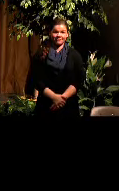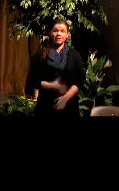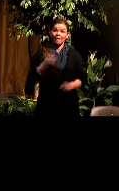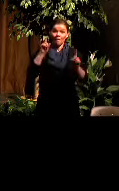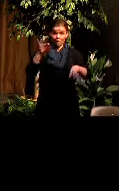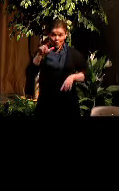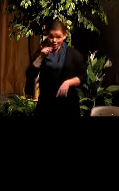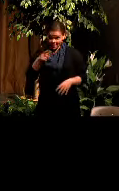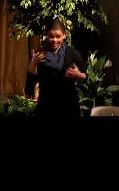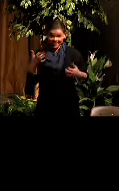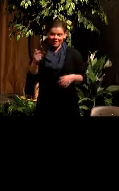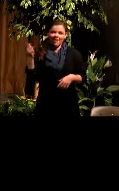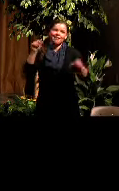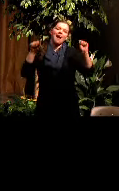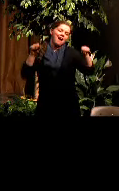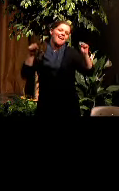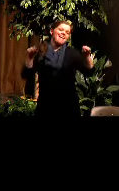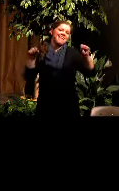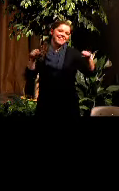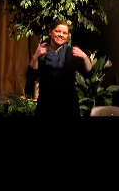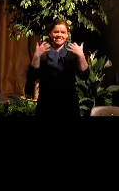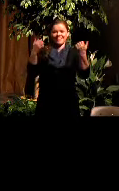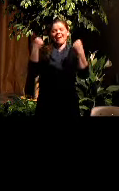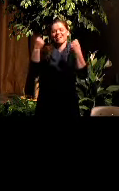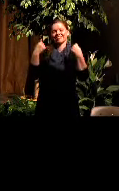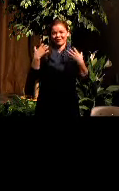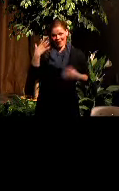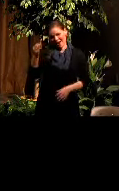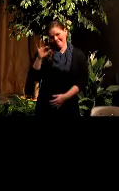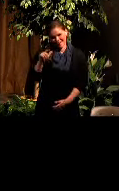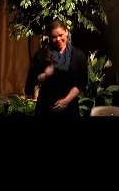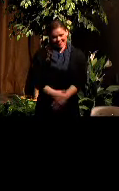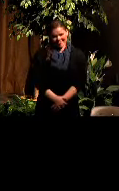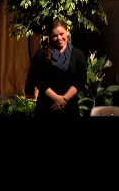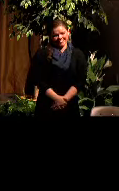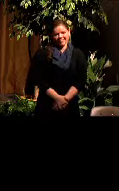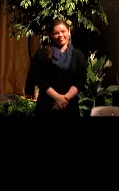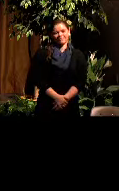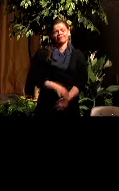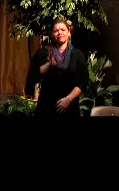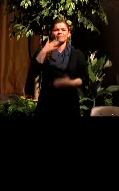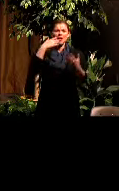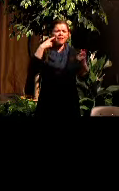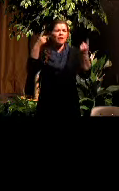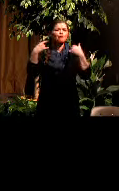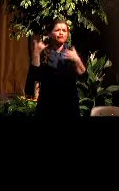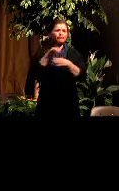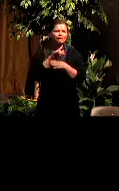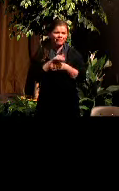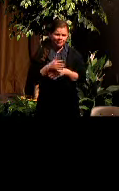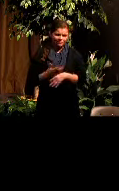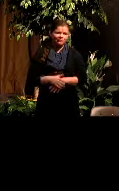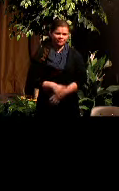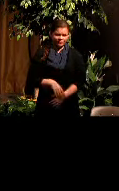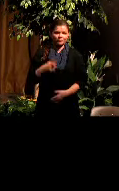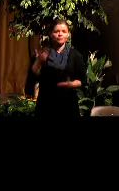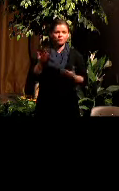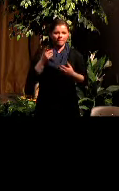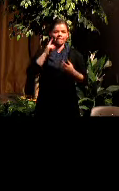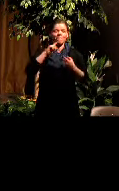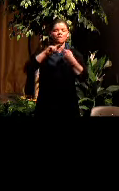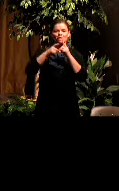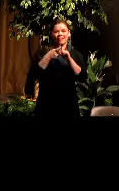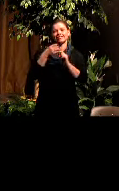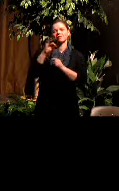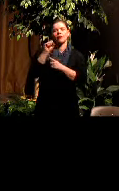Well, thank you for coming tonight. I'm John Perrell, Director of the Friends of Smithsonian. I want to also welcome